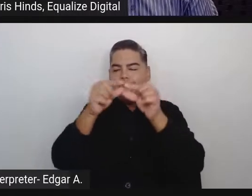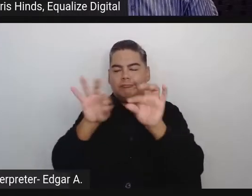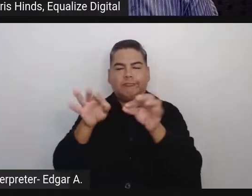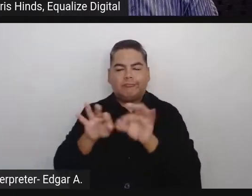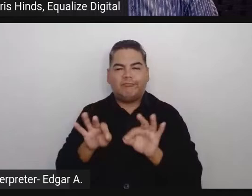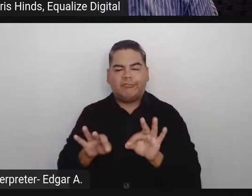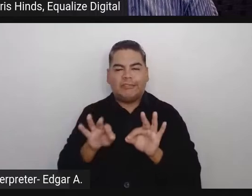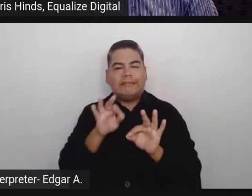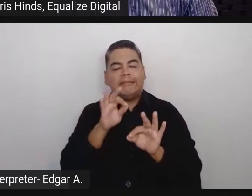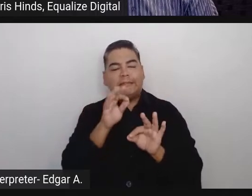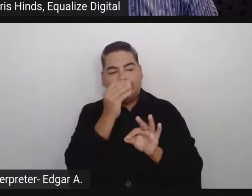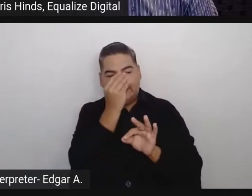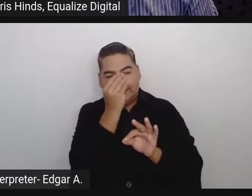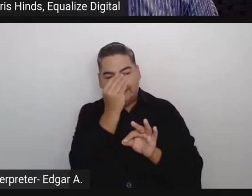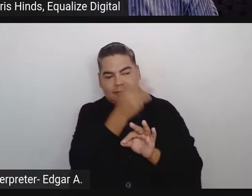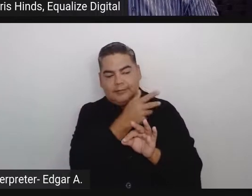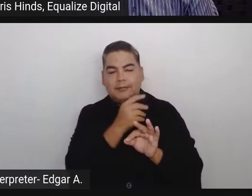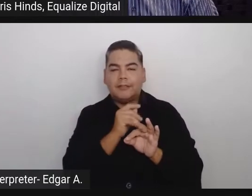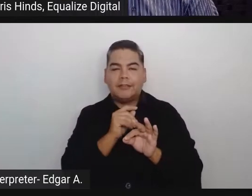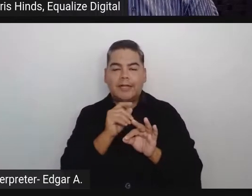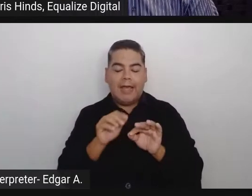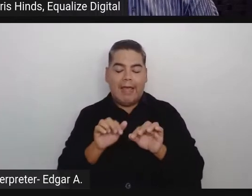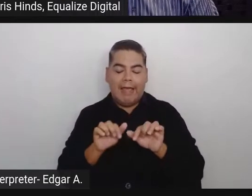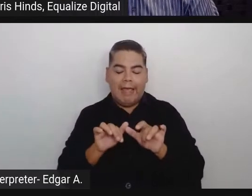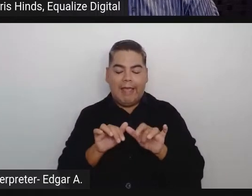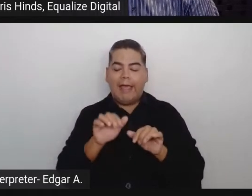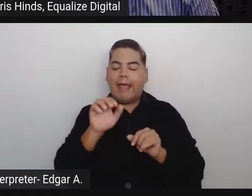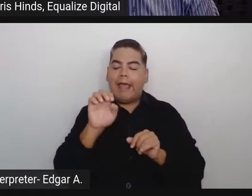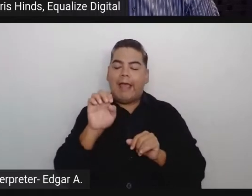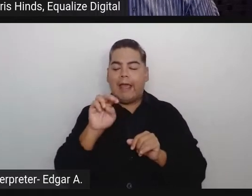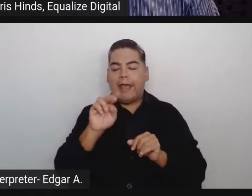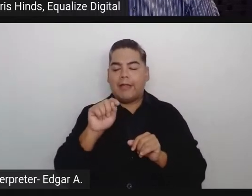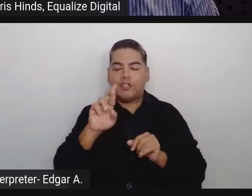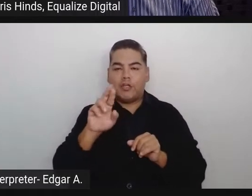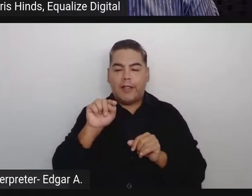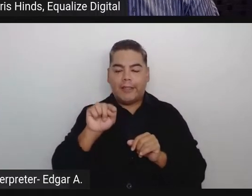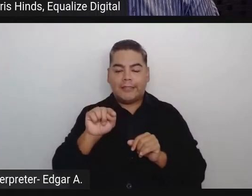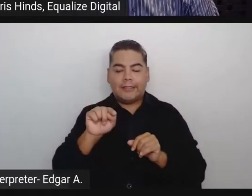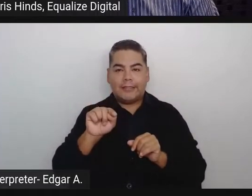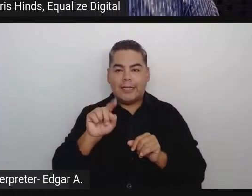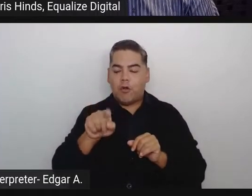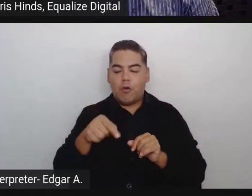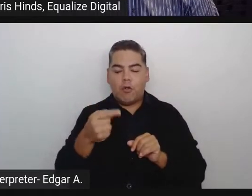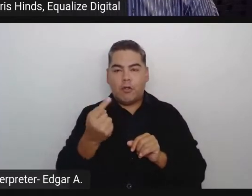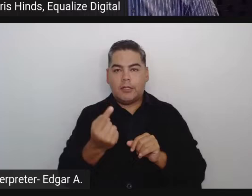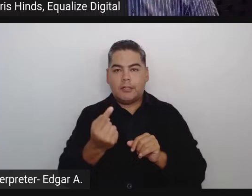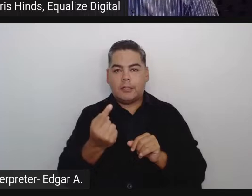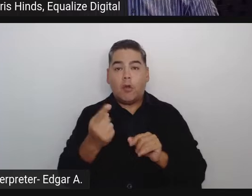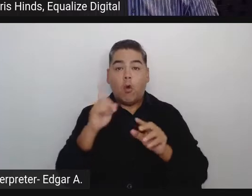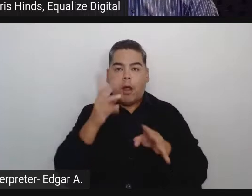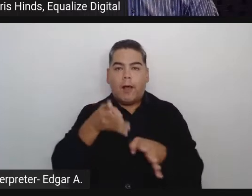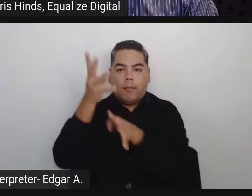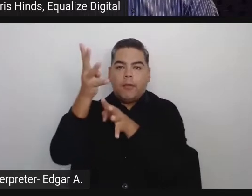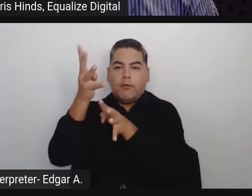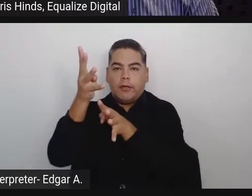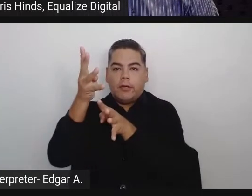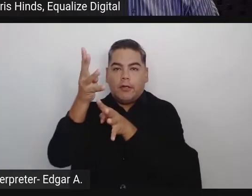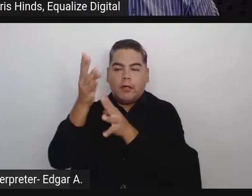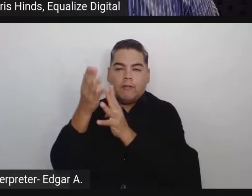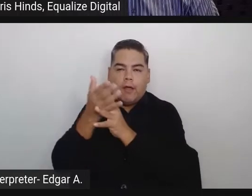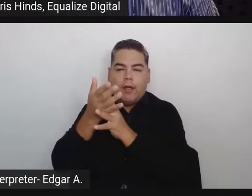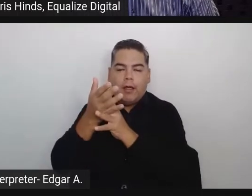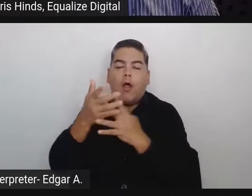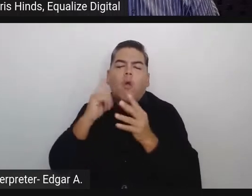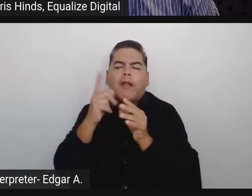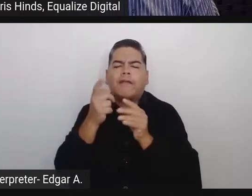can see, okay, enter this and only enter this, or upload this kind of file or whatever it